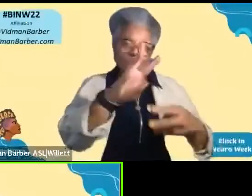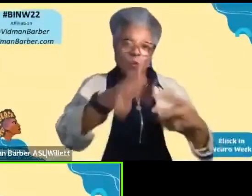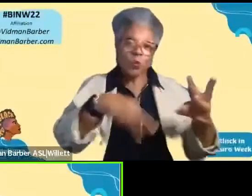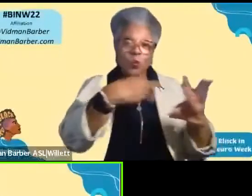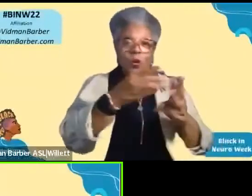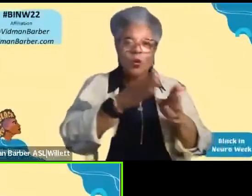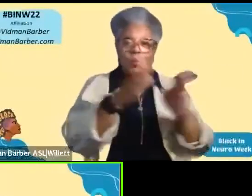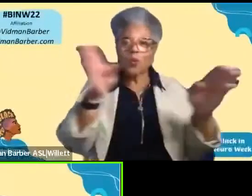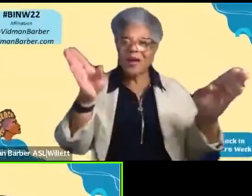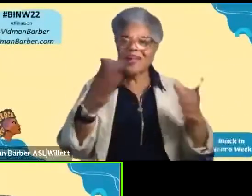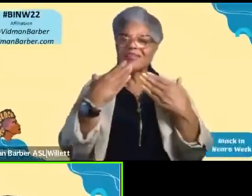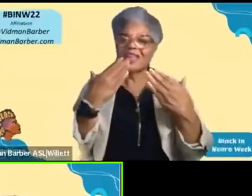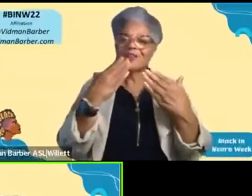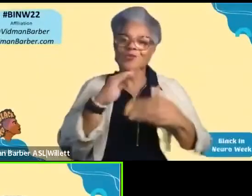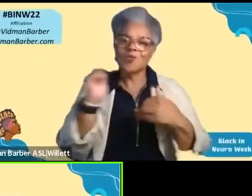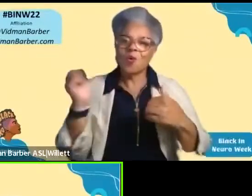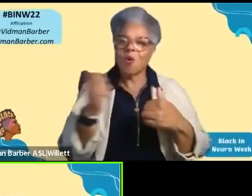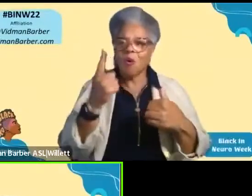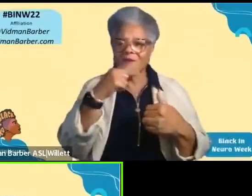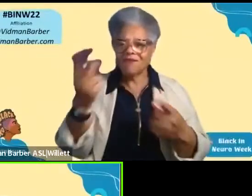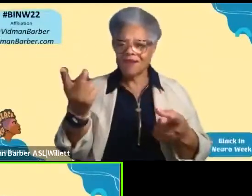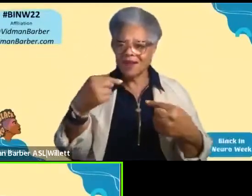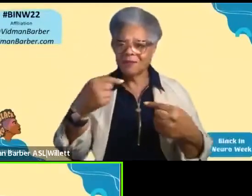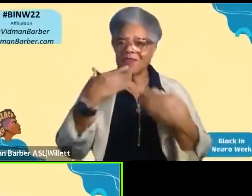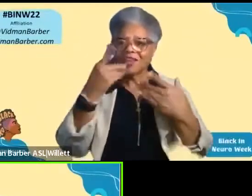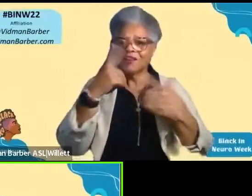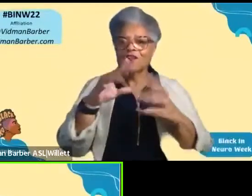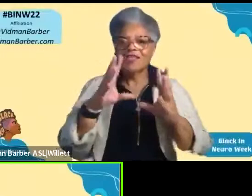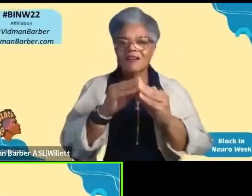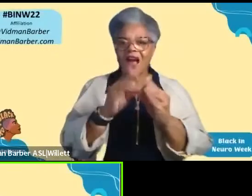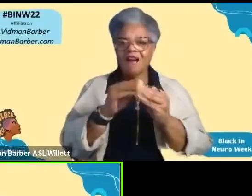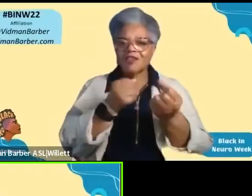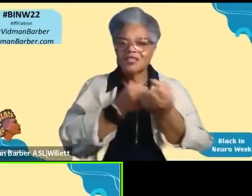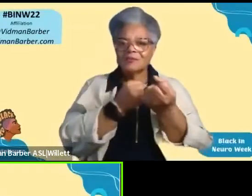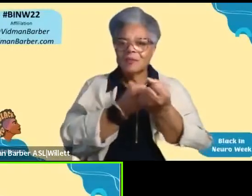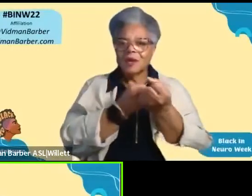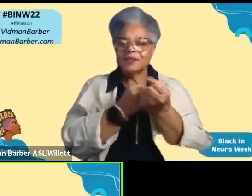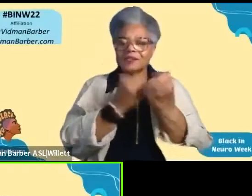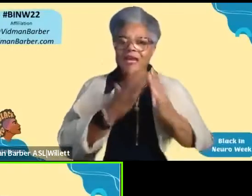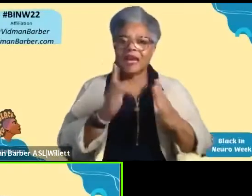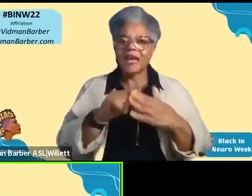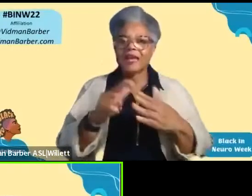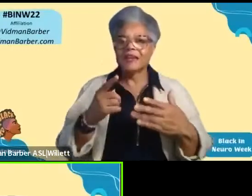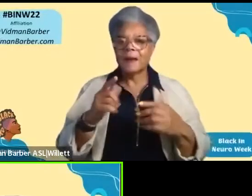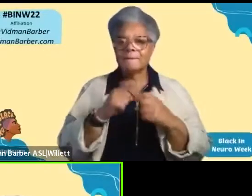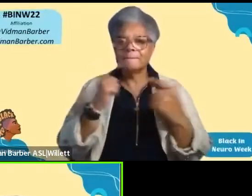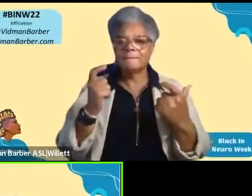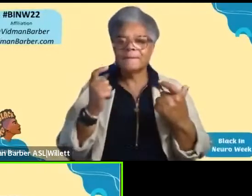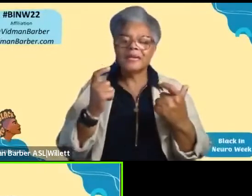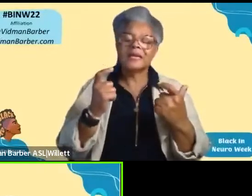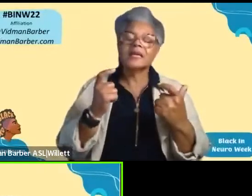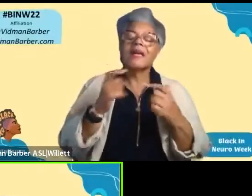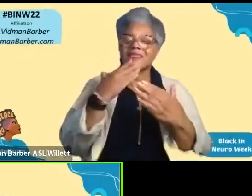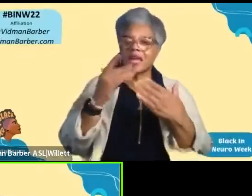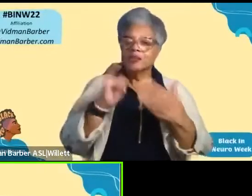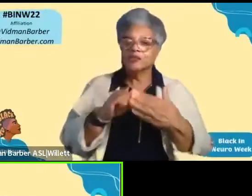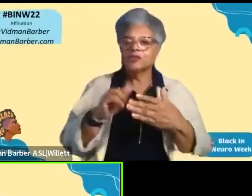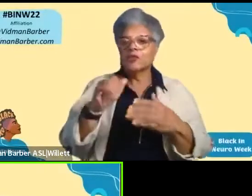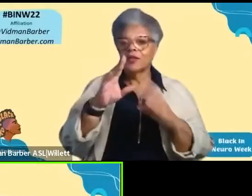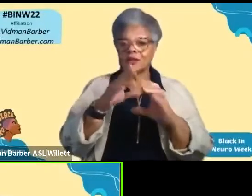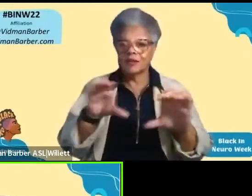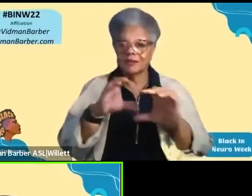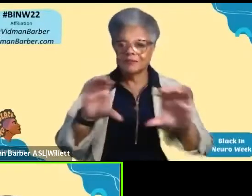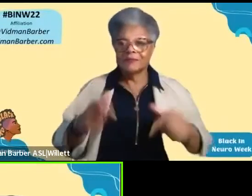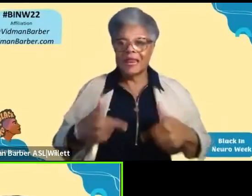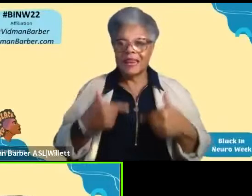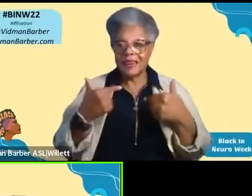for coming. Thank you again to our conference sponsors, and a big thanks to our live captioner and sign language interpreter. And